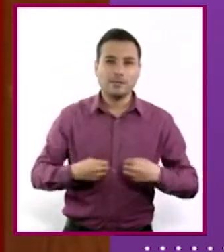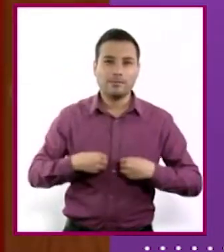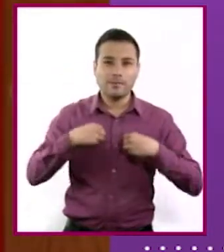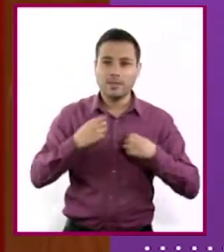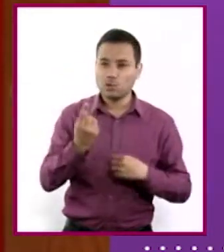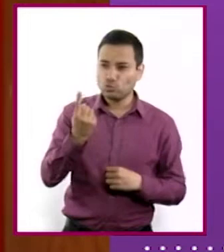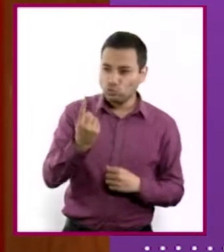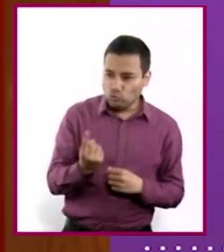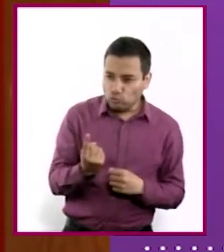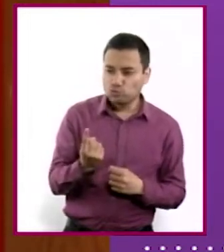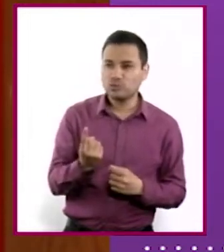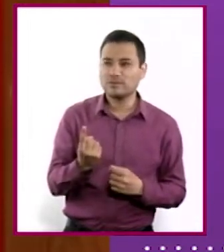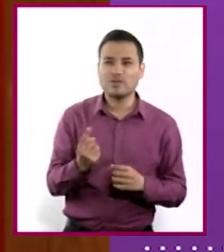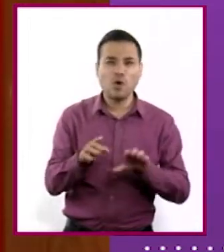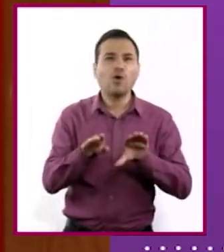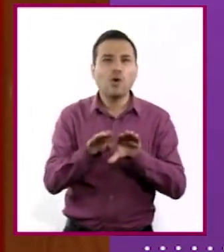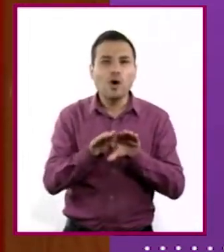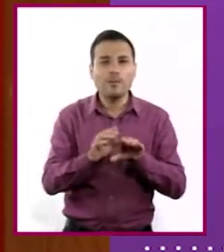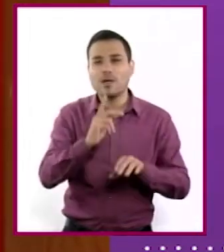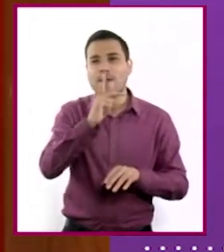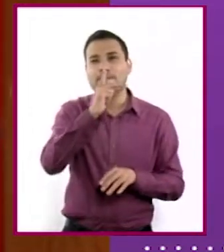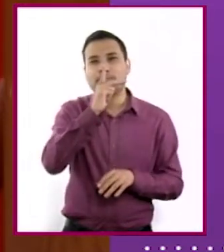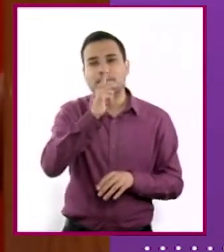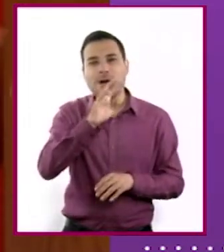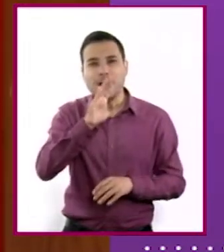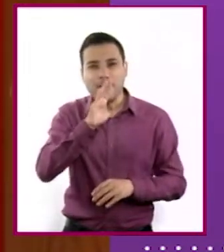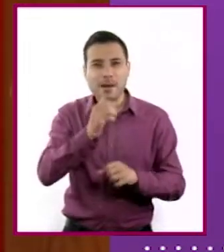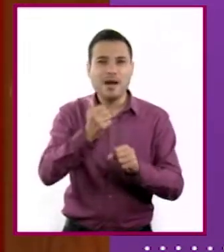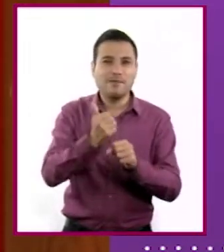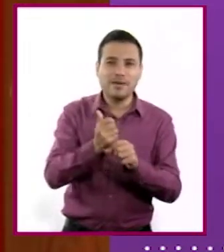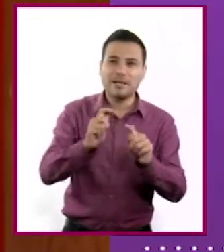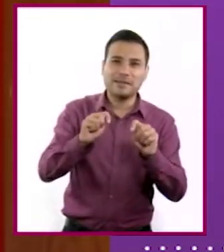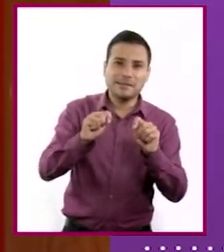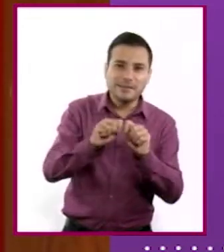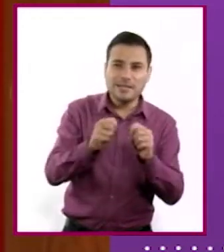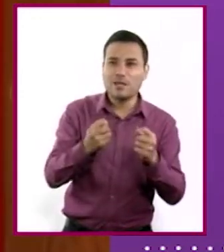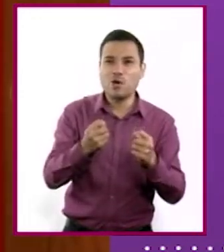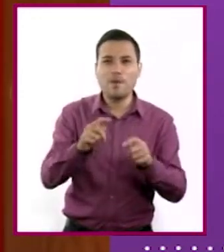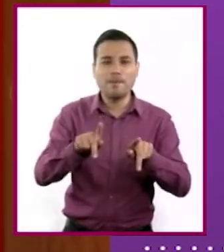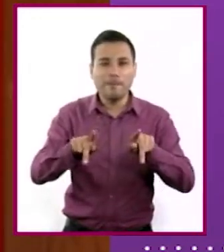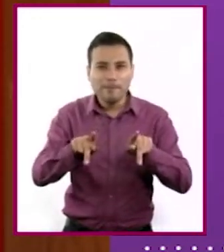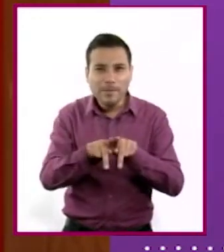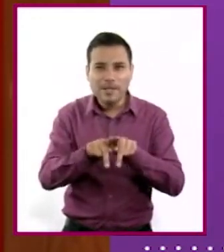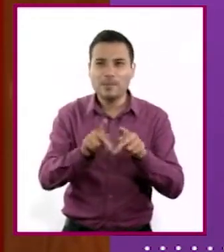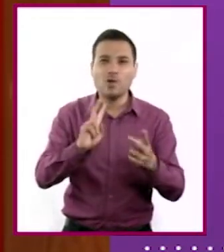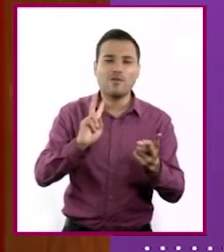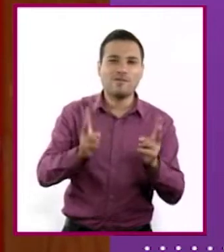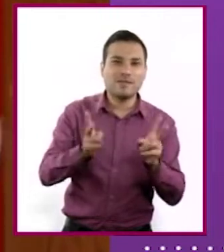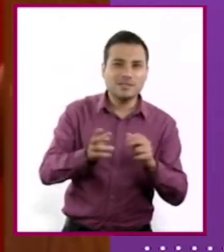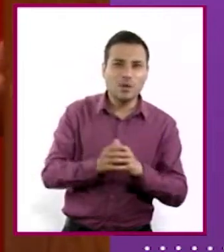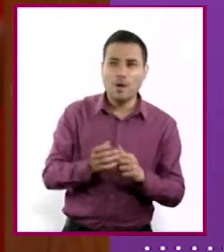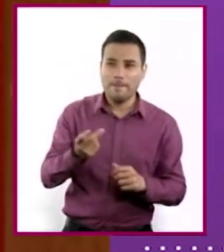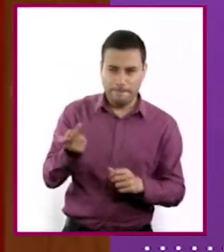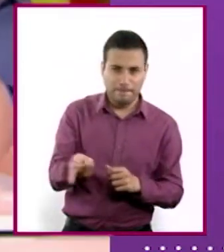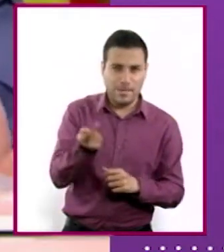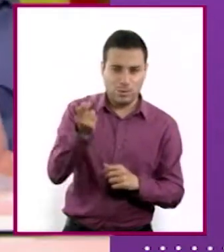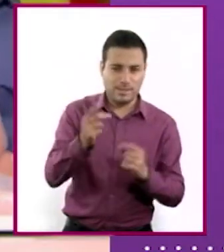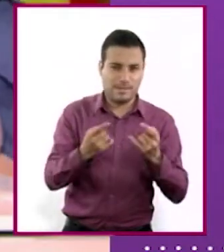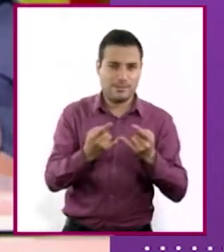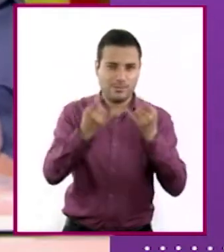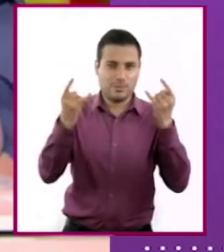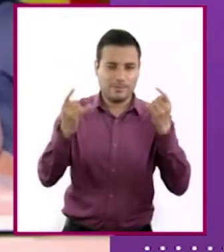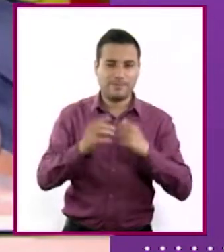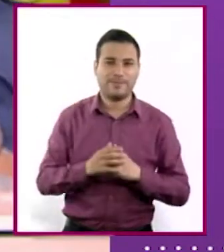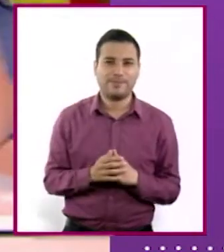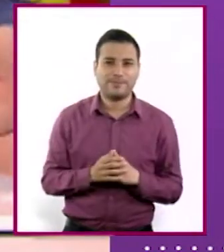father, mother, uncle, grandmother, cousins, neighbor, everyone you know.